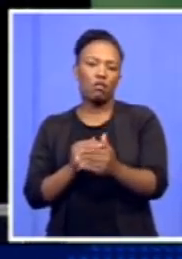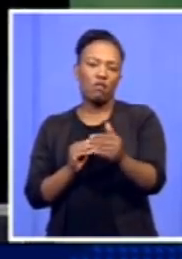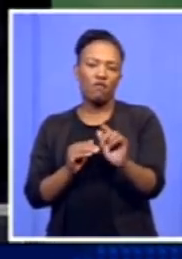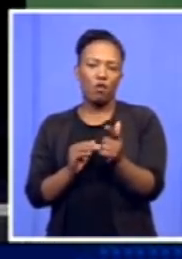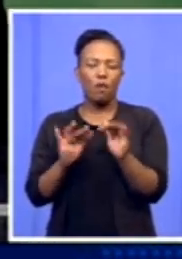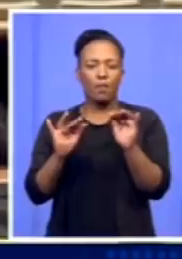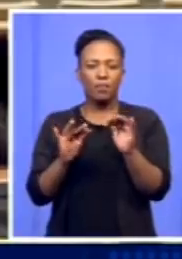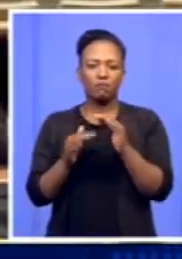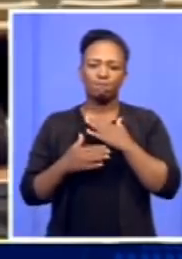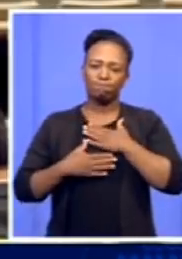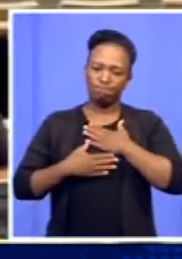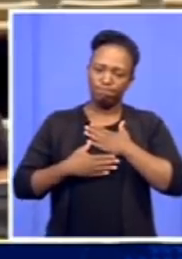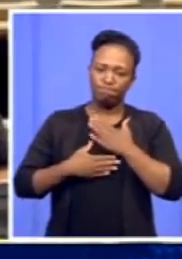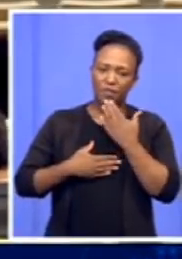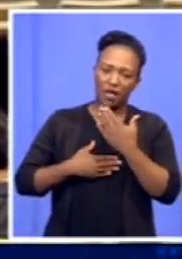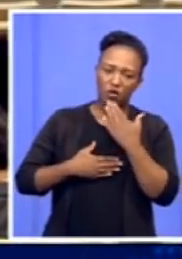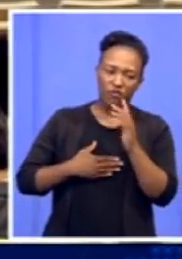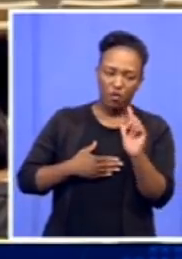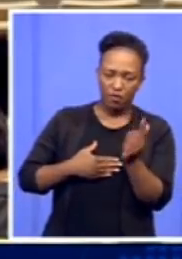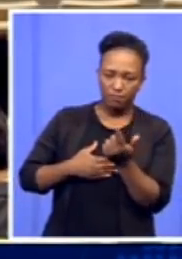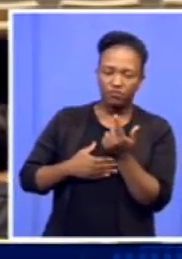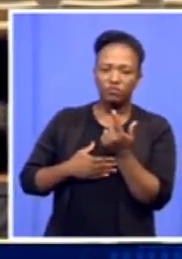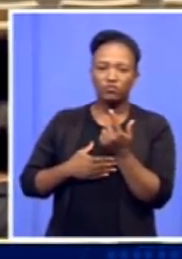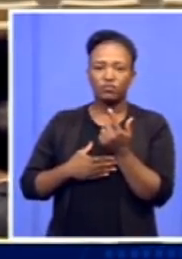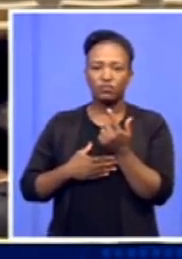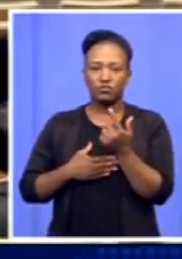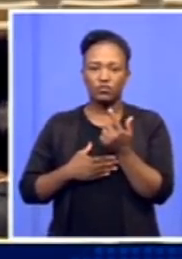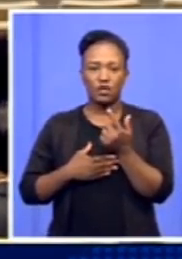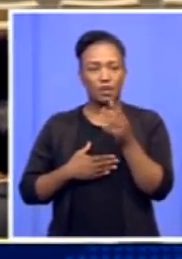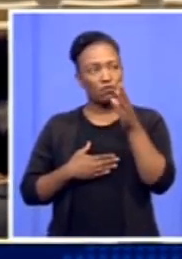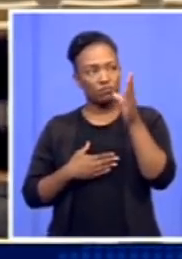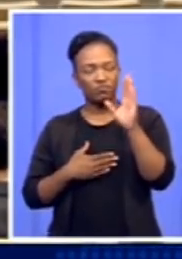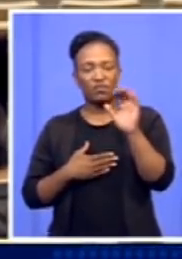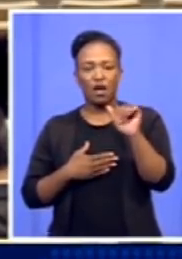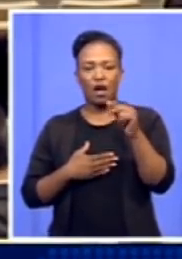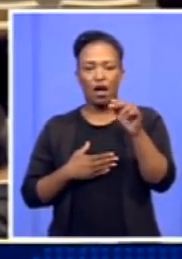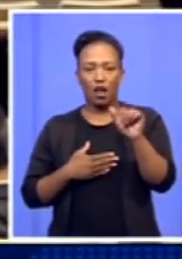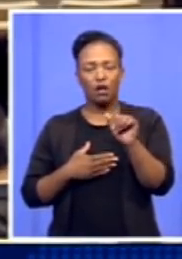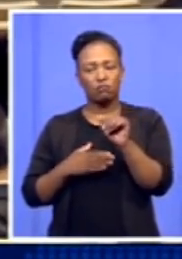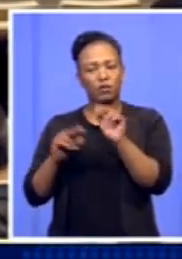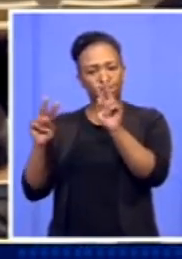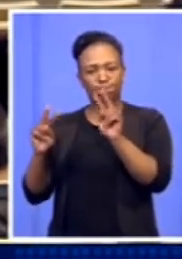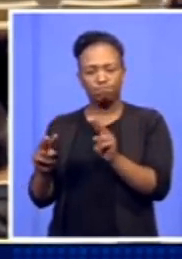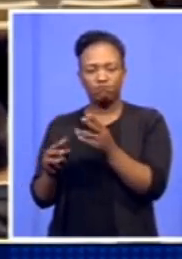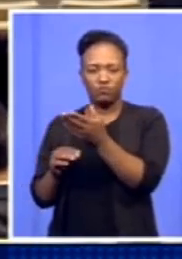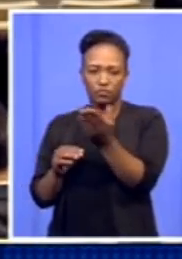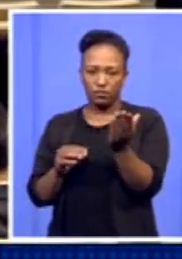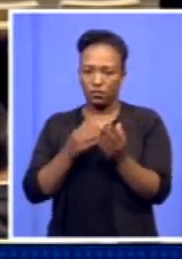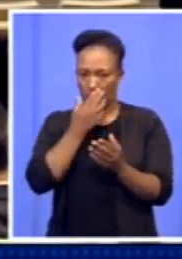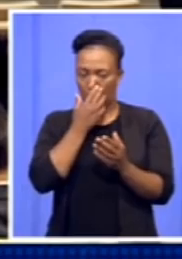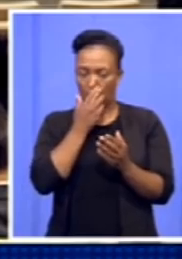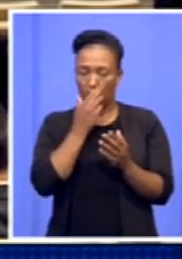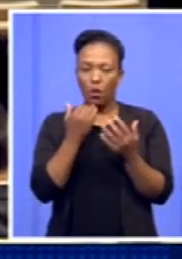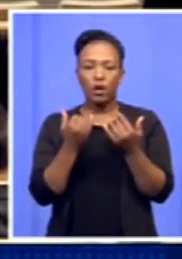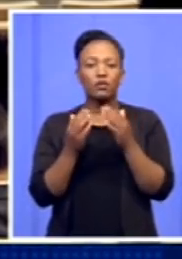to all of you, and may Allah's peace be upon you. May I invite you to stand in front of the lecterns now so that we can take a nice